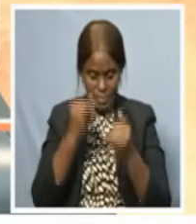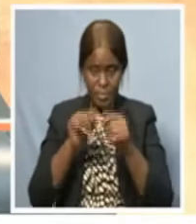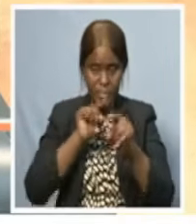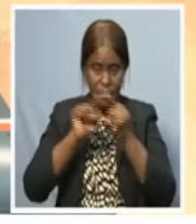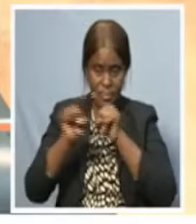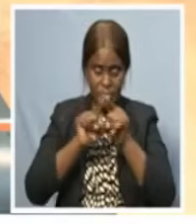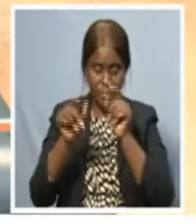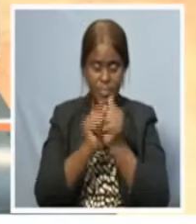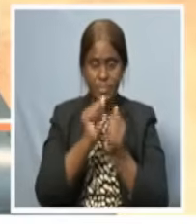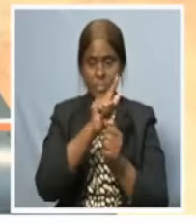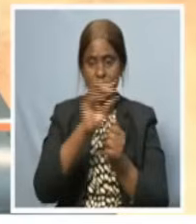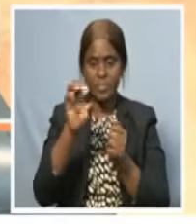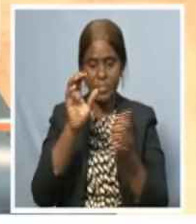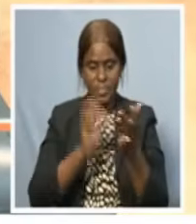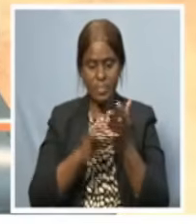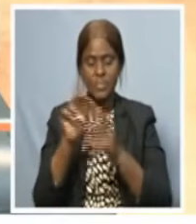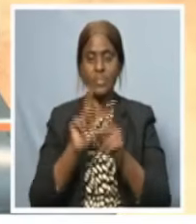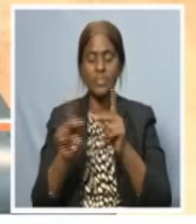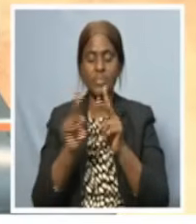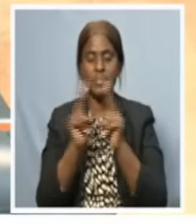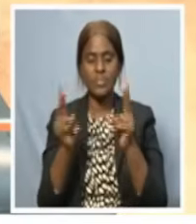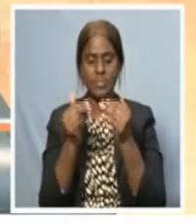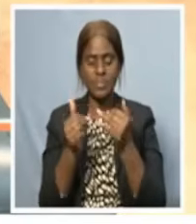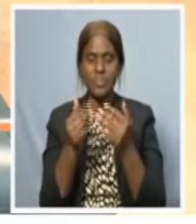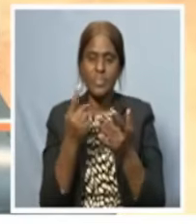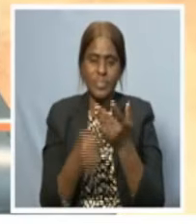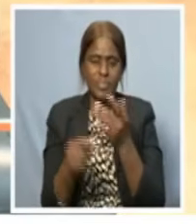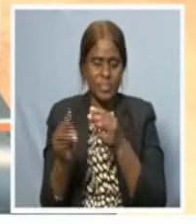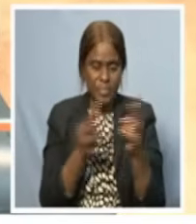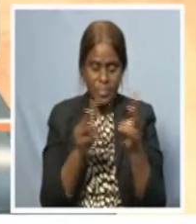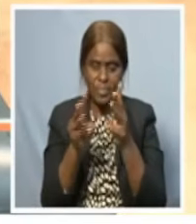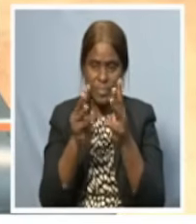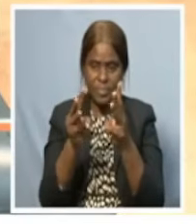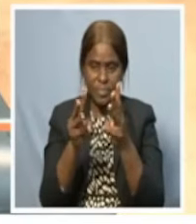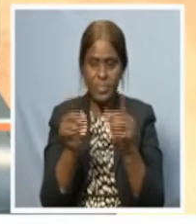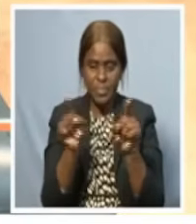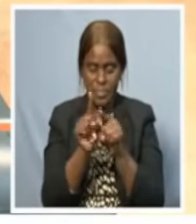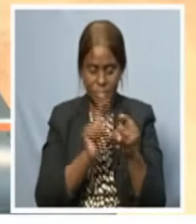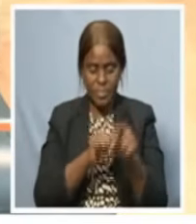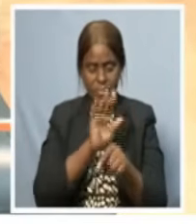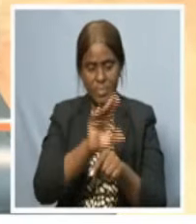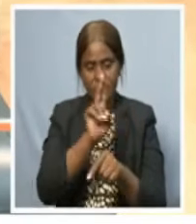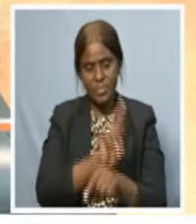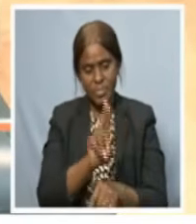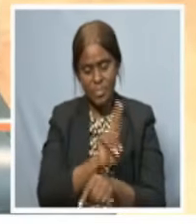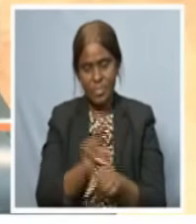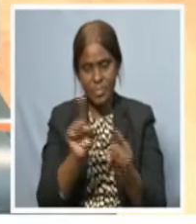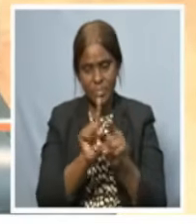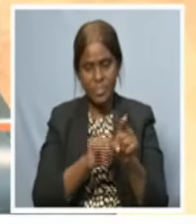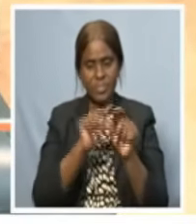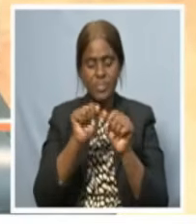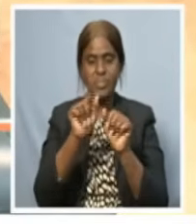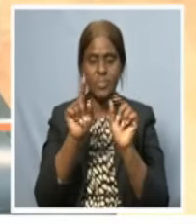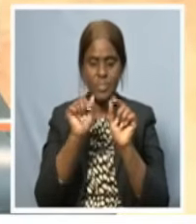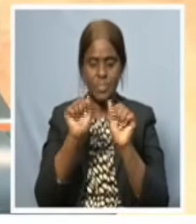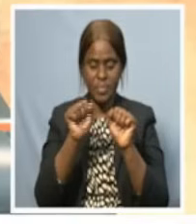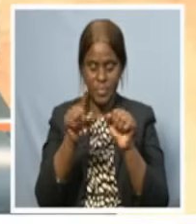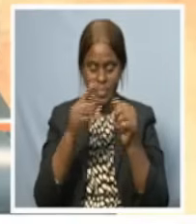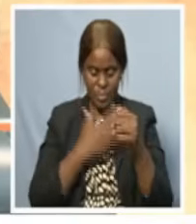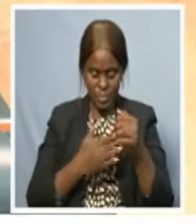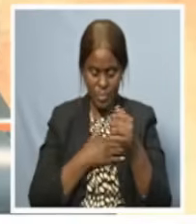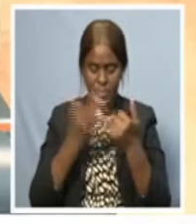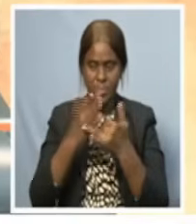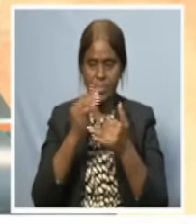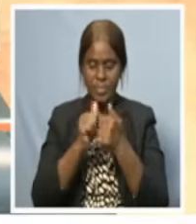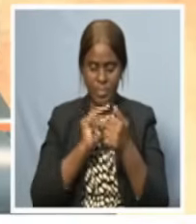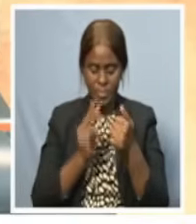with 100,000 people. So what method is being used? Could you please share with us